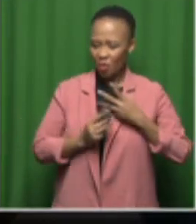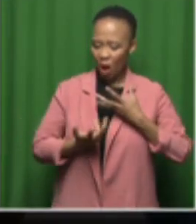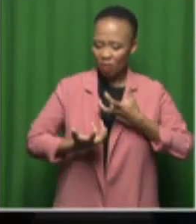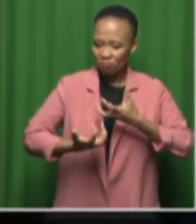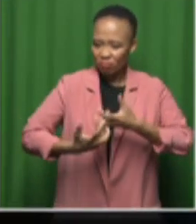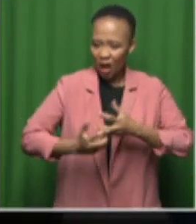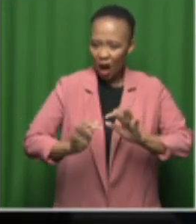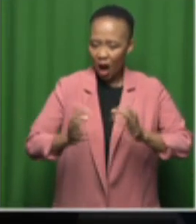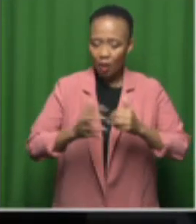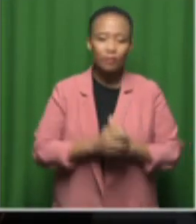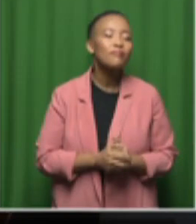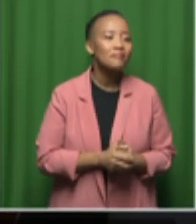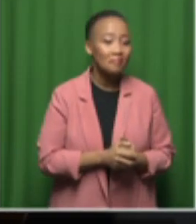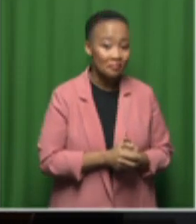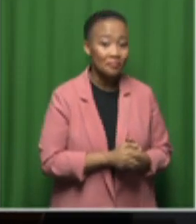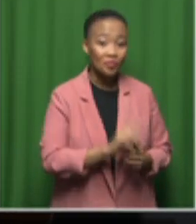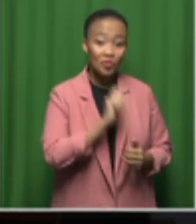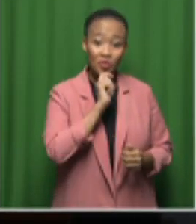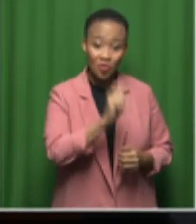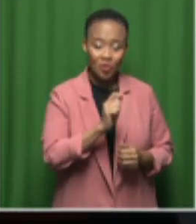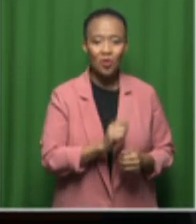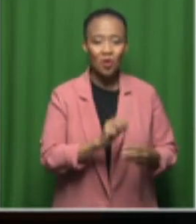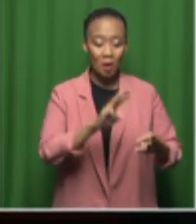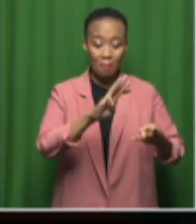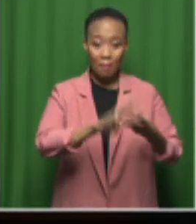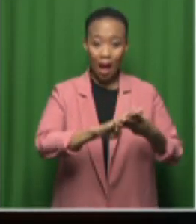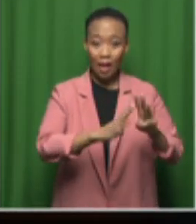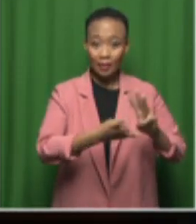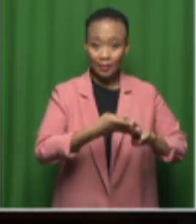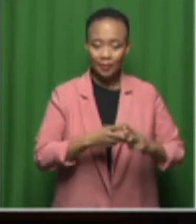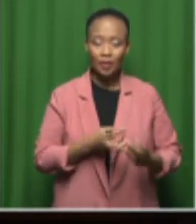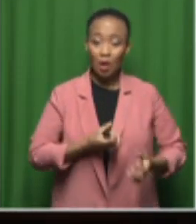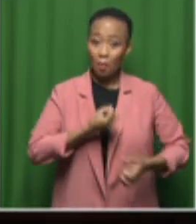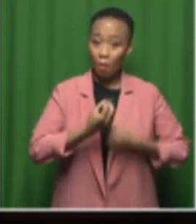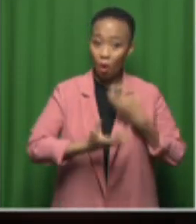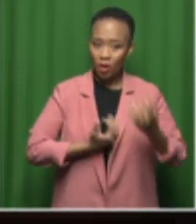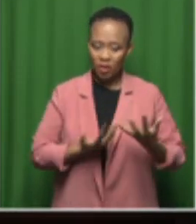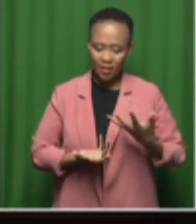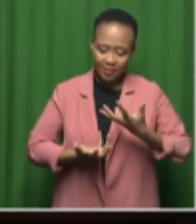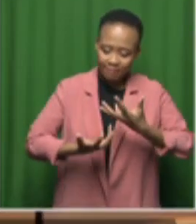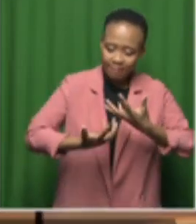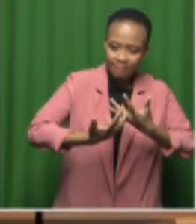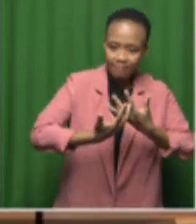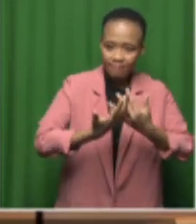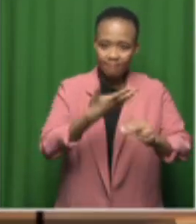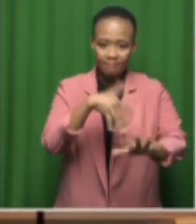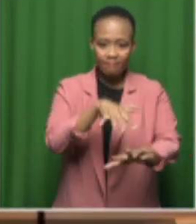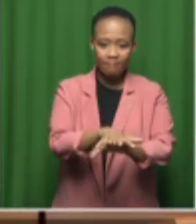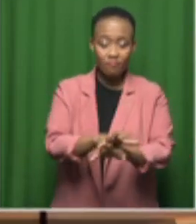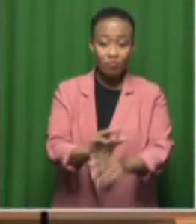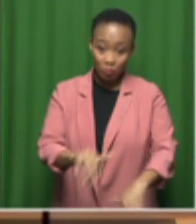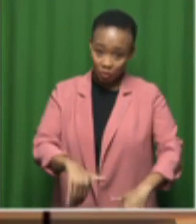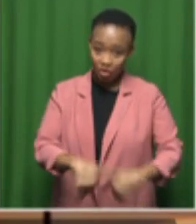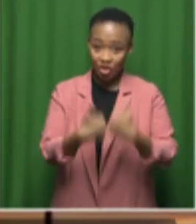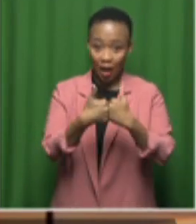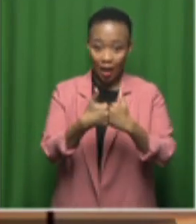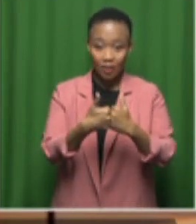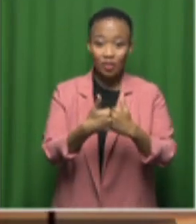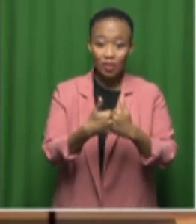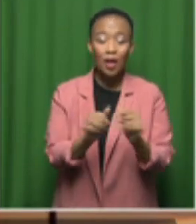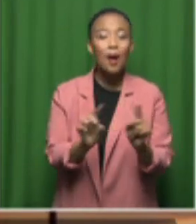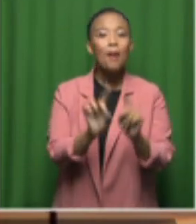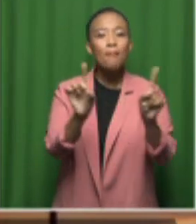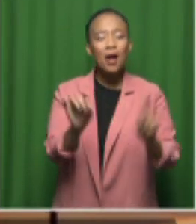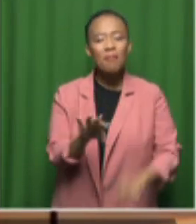Honestly speaking, combining mathematics and poetry was a challenge. However, I realized that South Africa